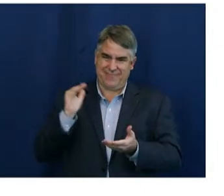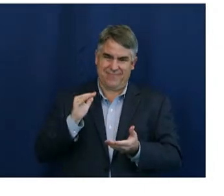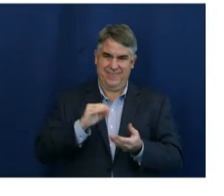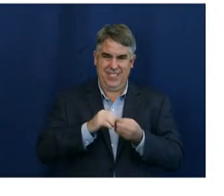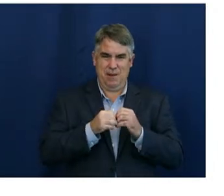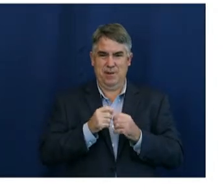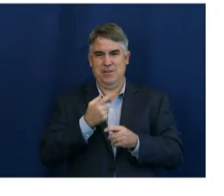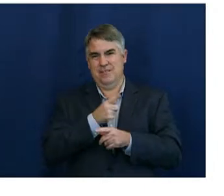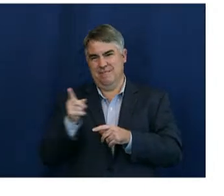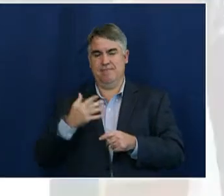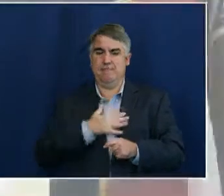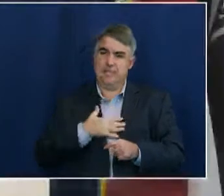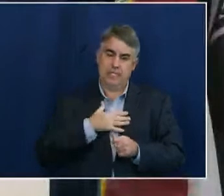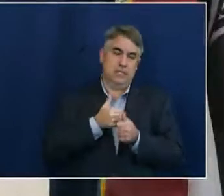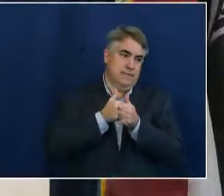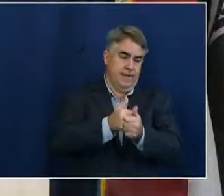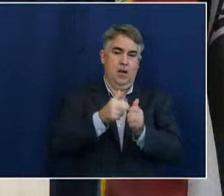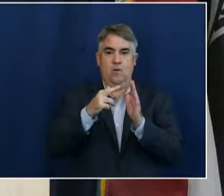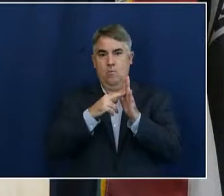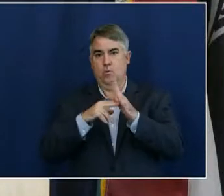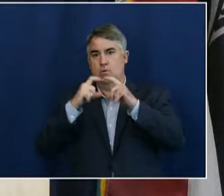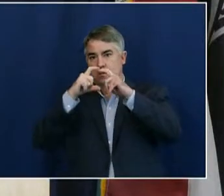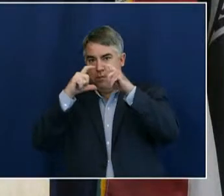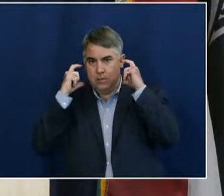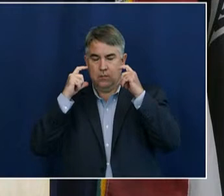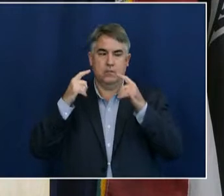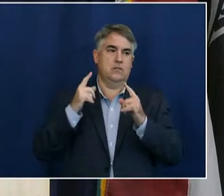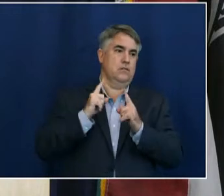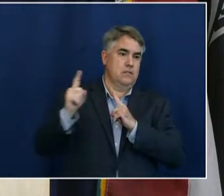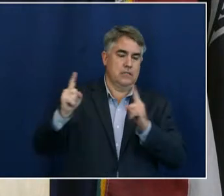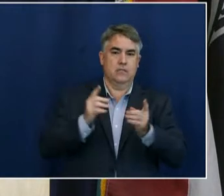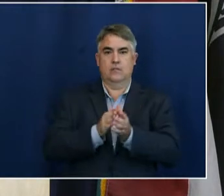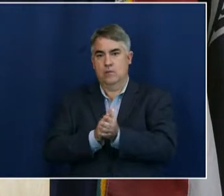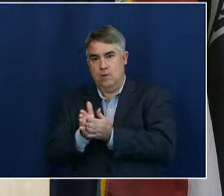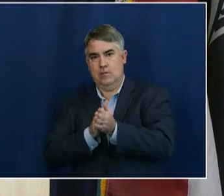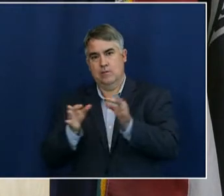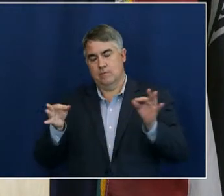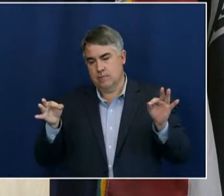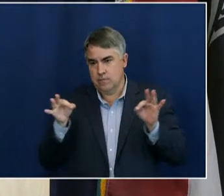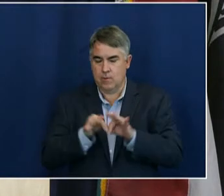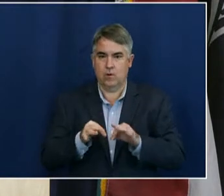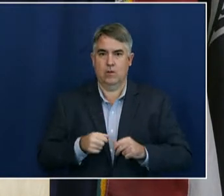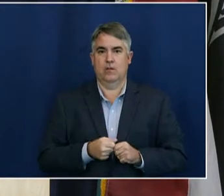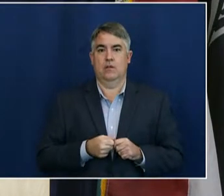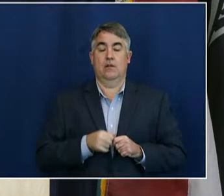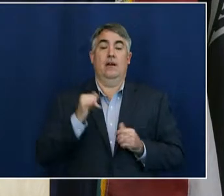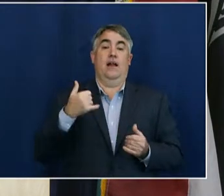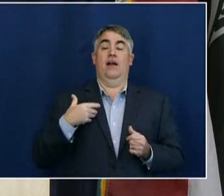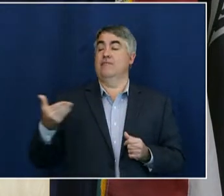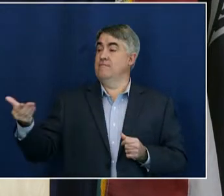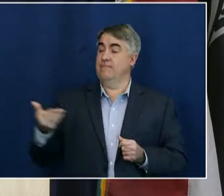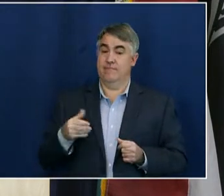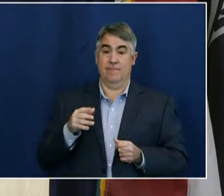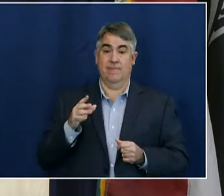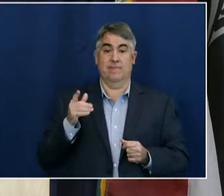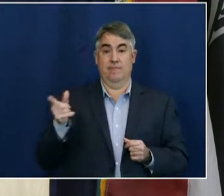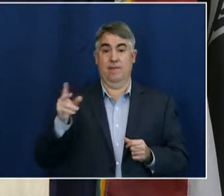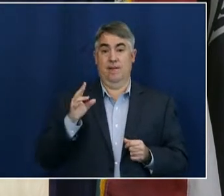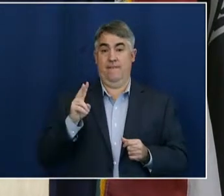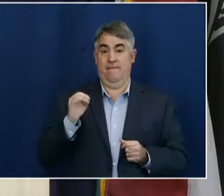careful. Let's follow the public health orders, and let's continue our current trajectory. With that, please welcome Supervisor Nora